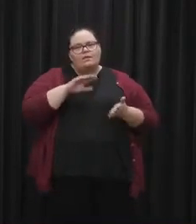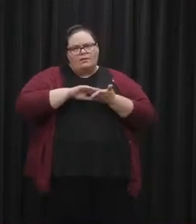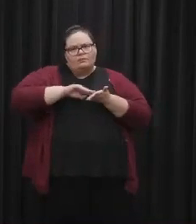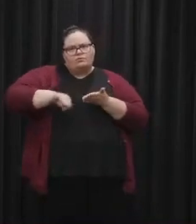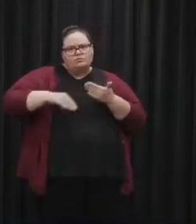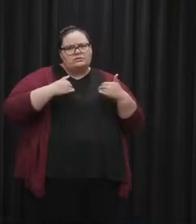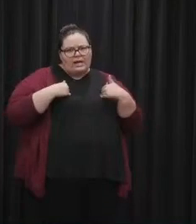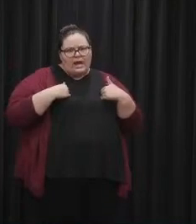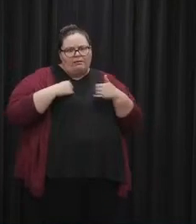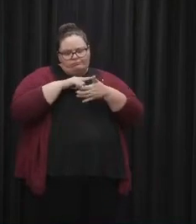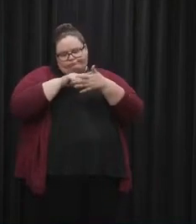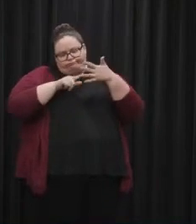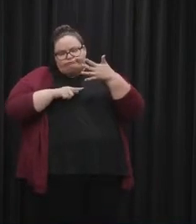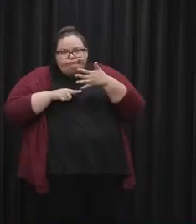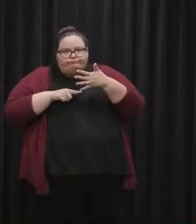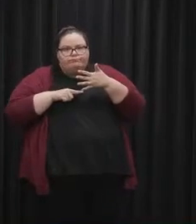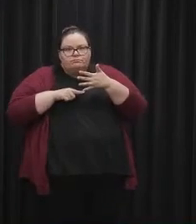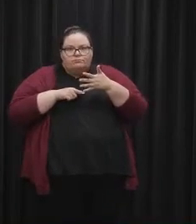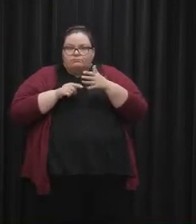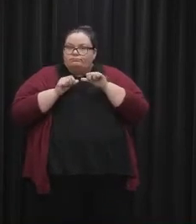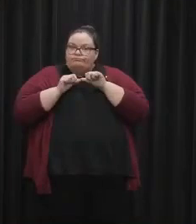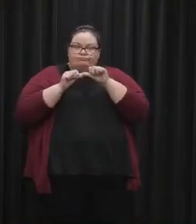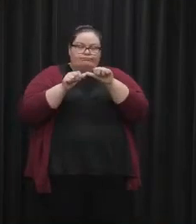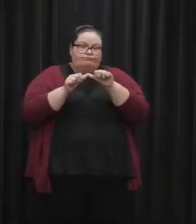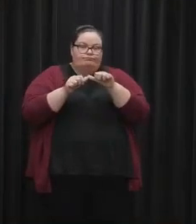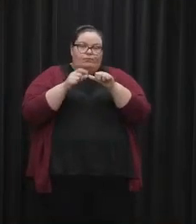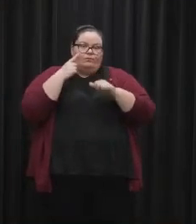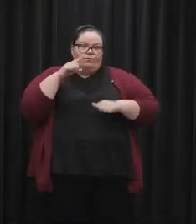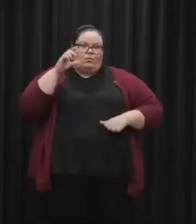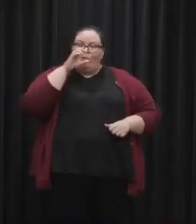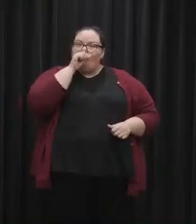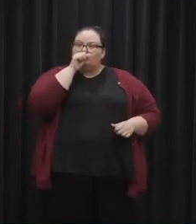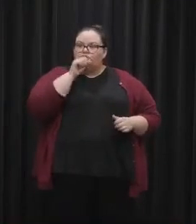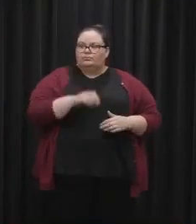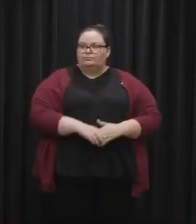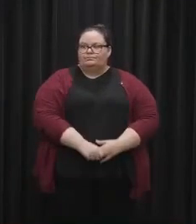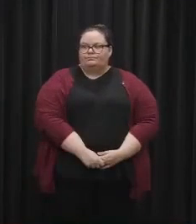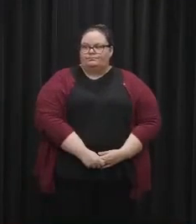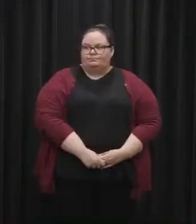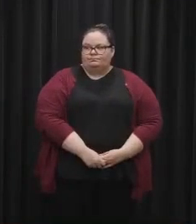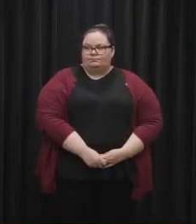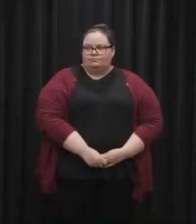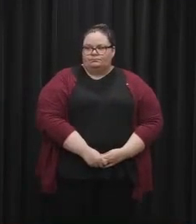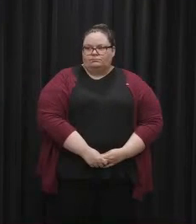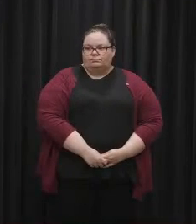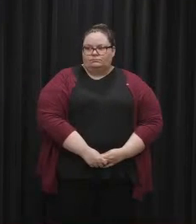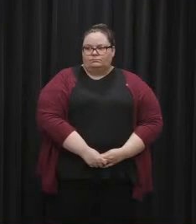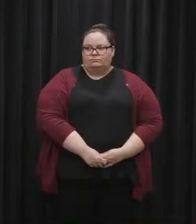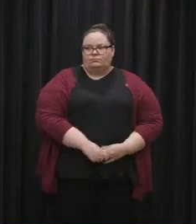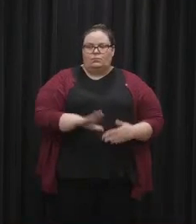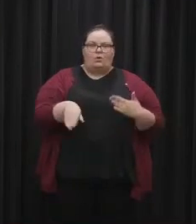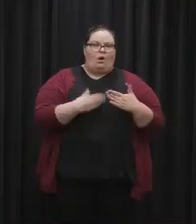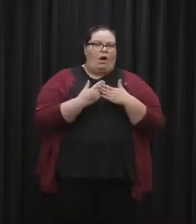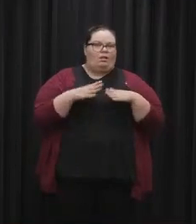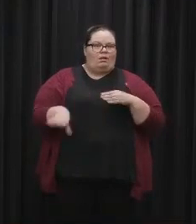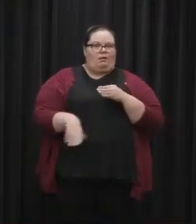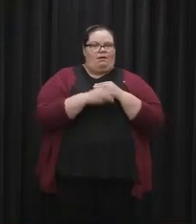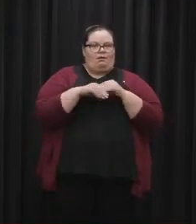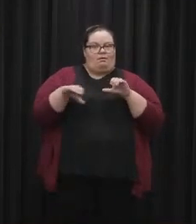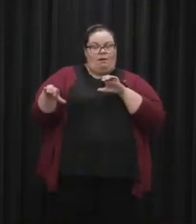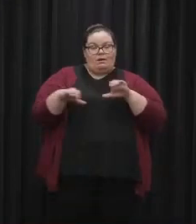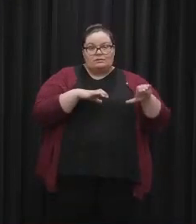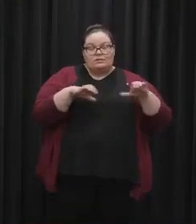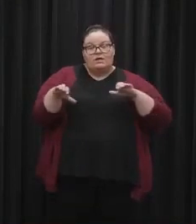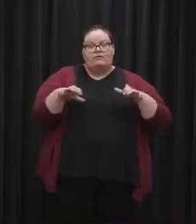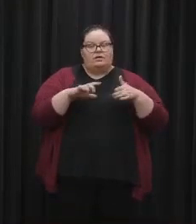and this is going to apply throughout the duration of the orange phase. All intramural, interscholastic, and